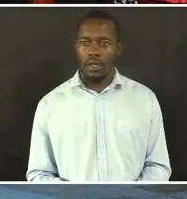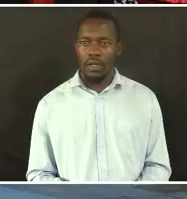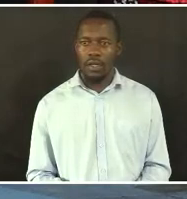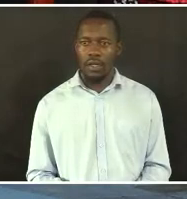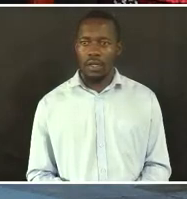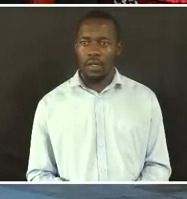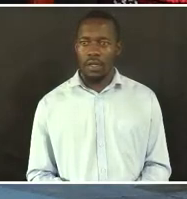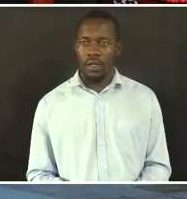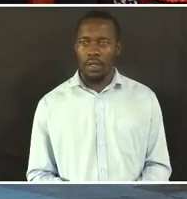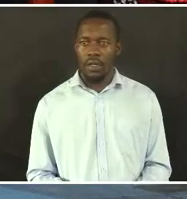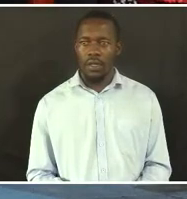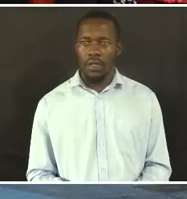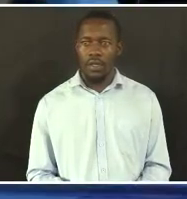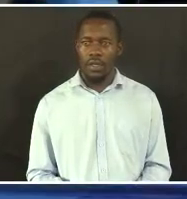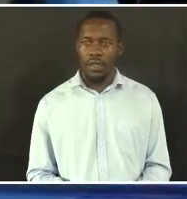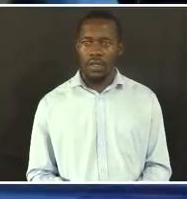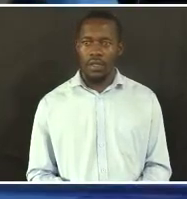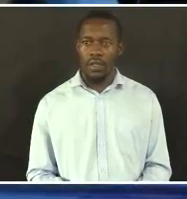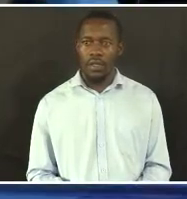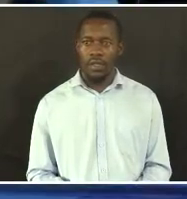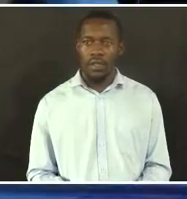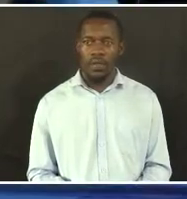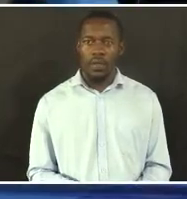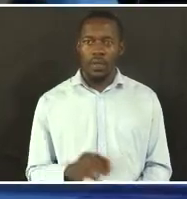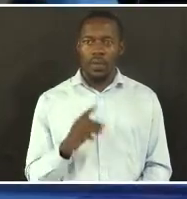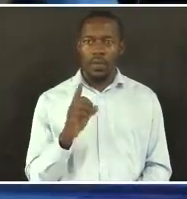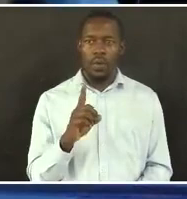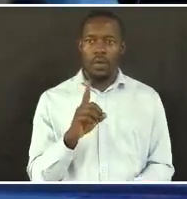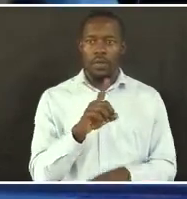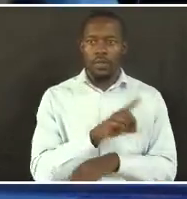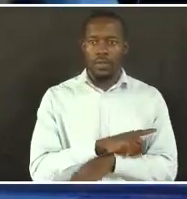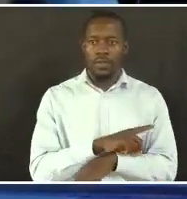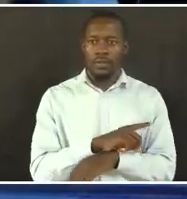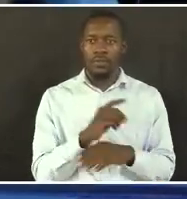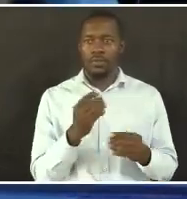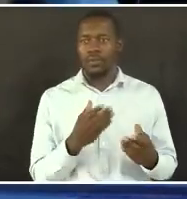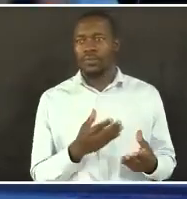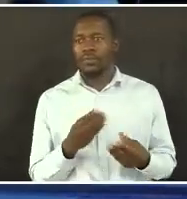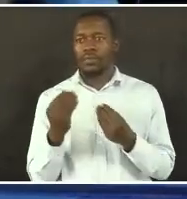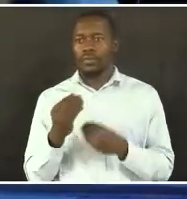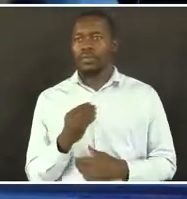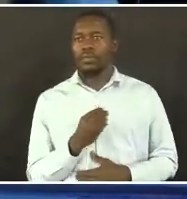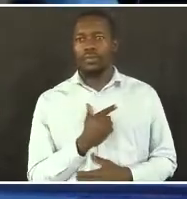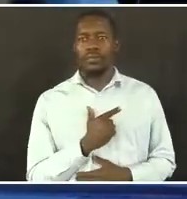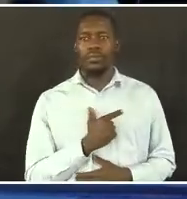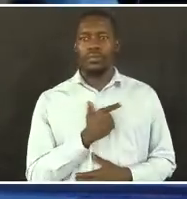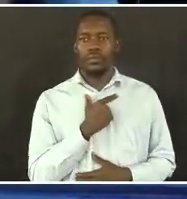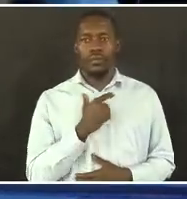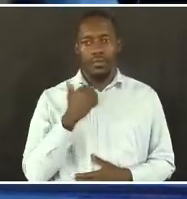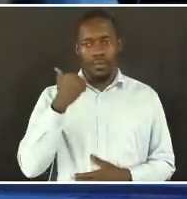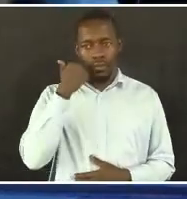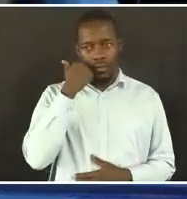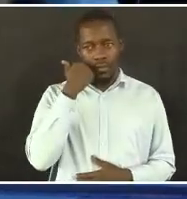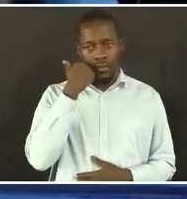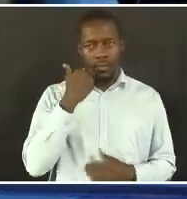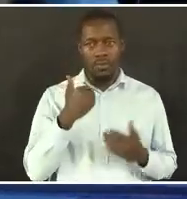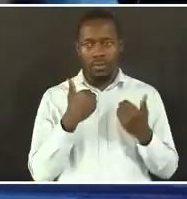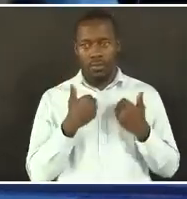who was sick. And as you know, the ward arrangement, you find like six people in the same